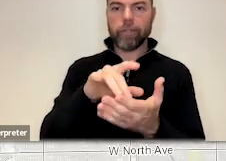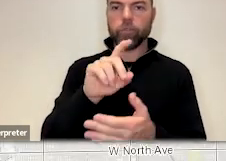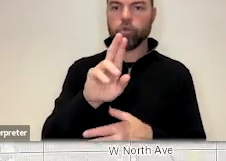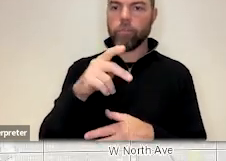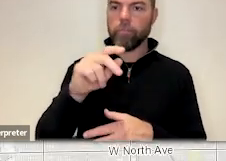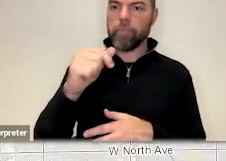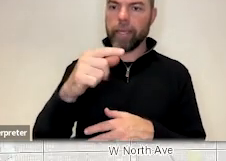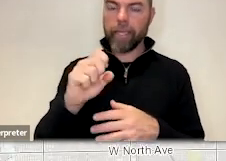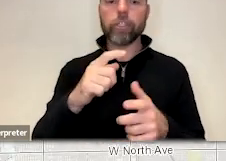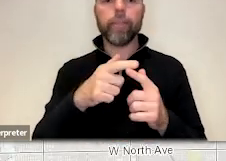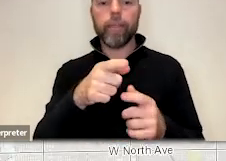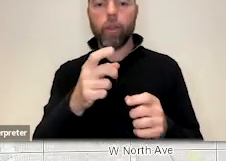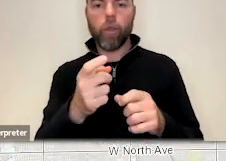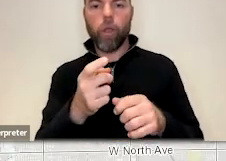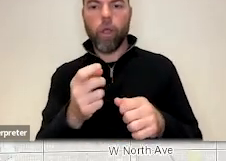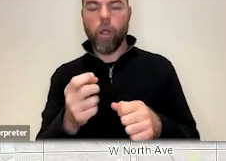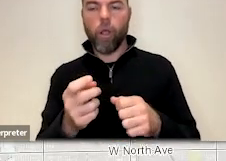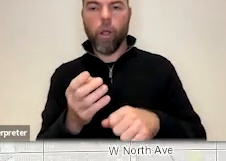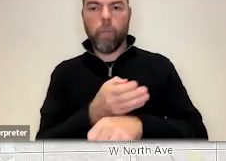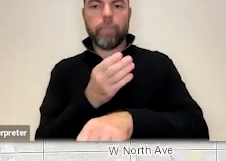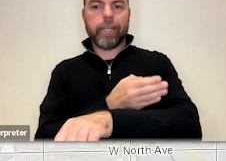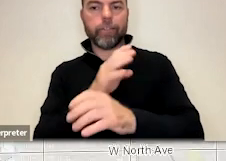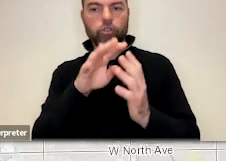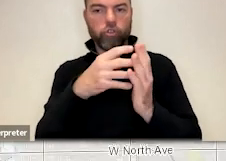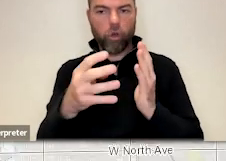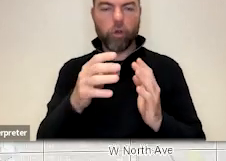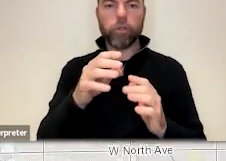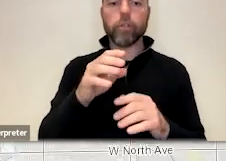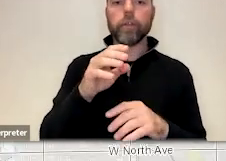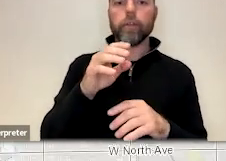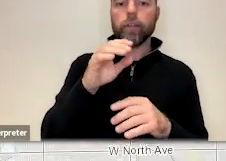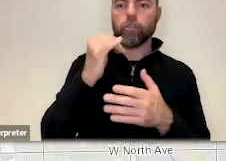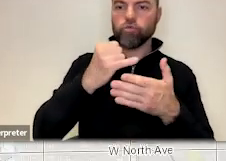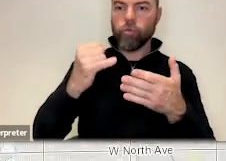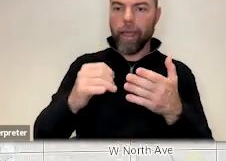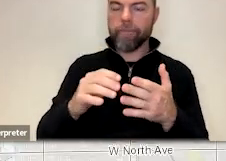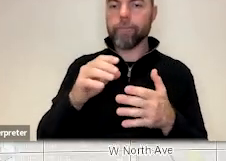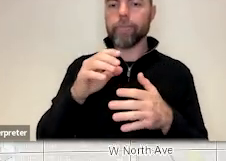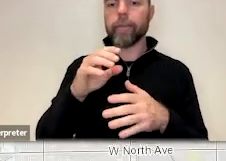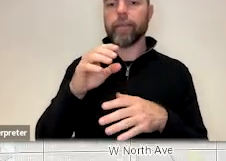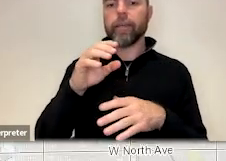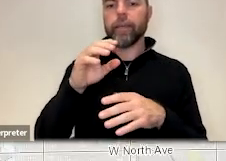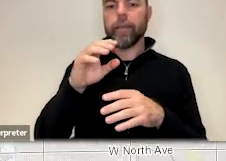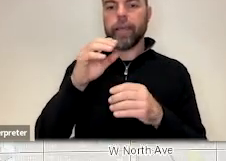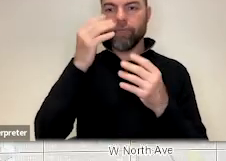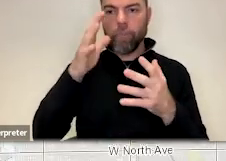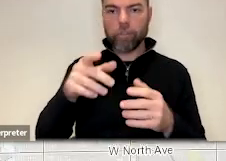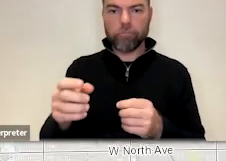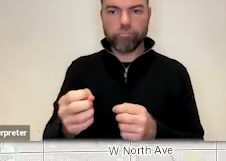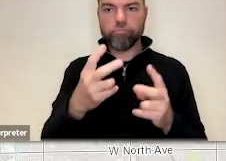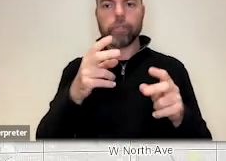our charts and we updated our graphs and tables here in the local climate projection